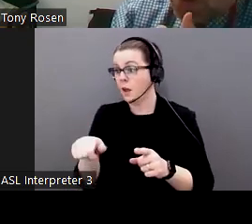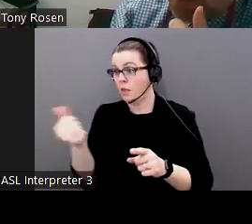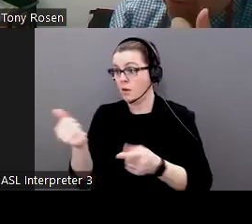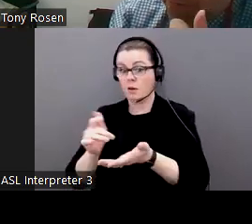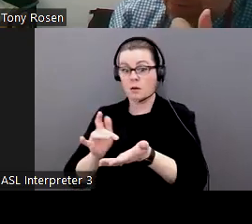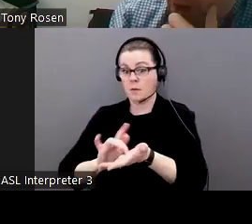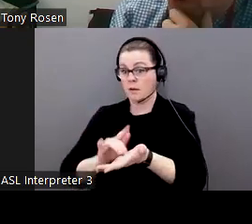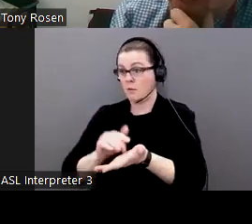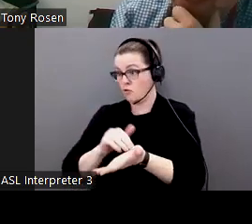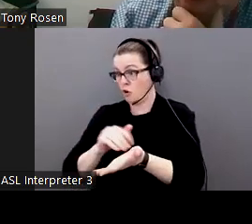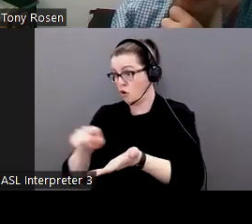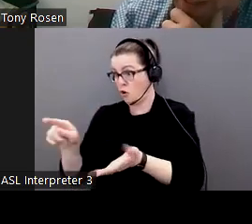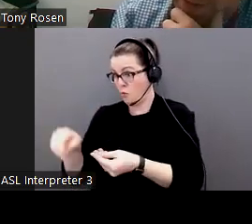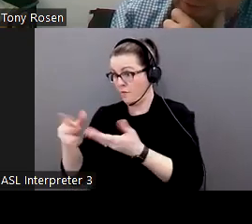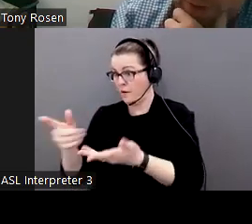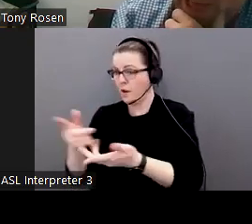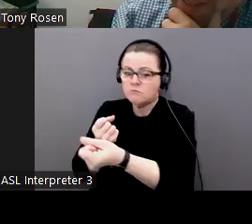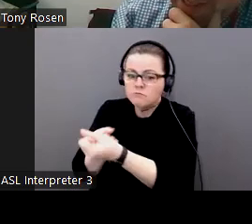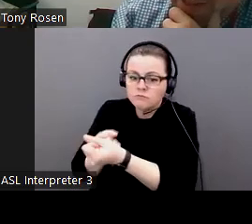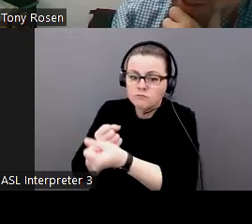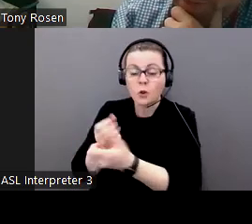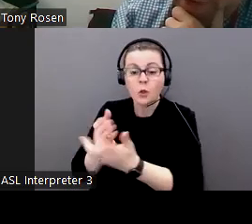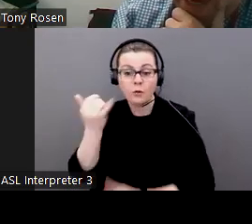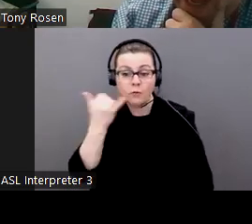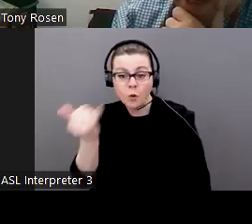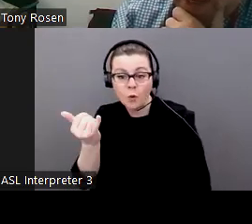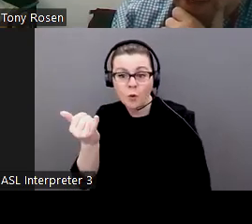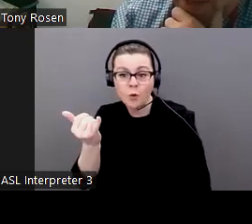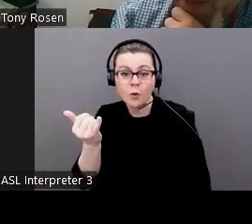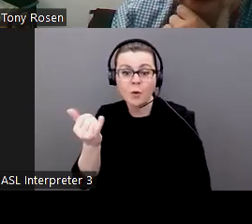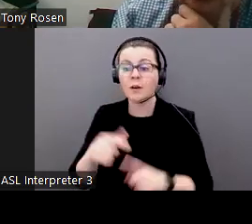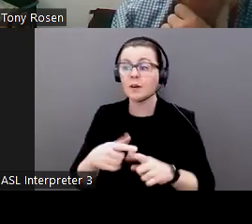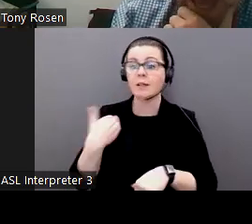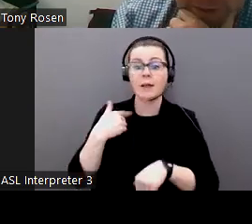providers, offer assistance via telephone. I last did this on Saturday